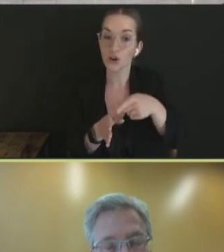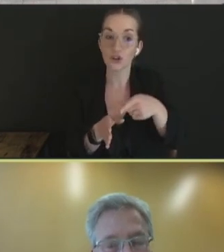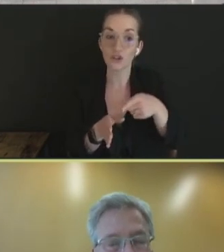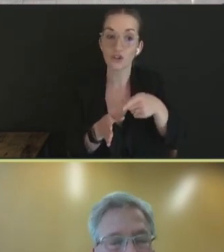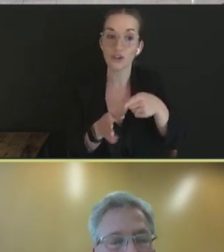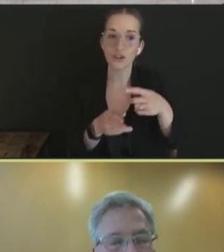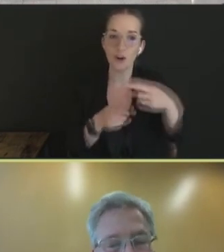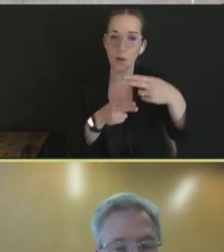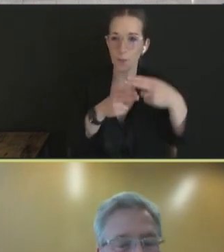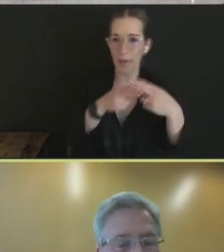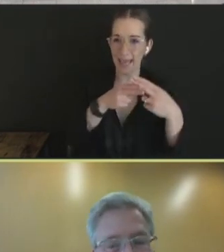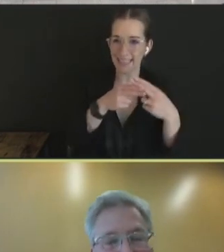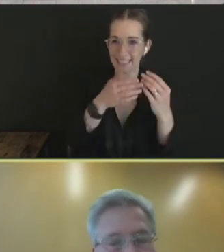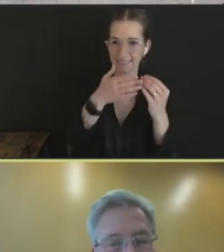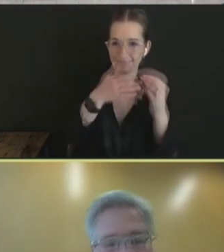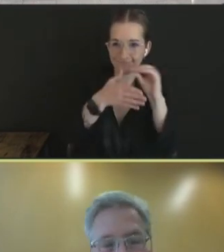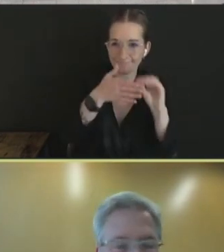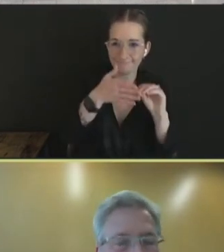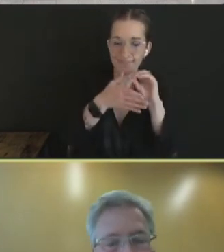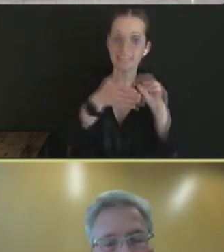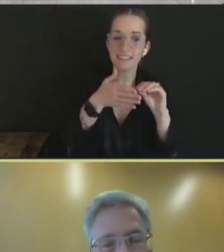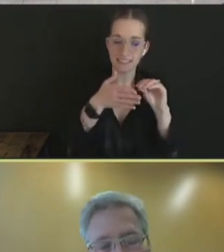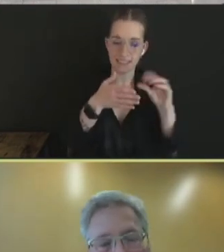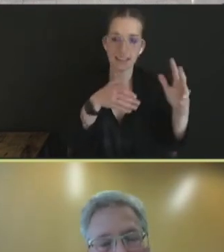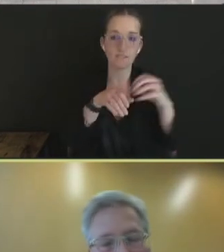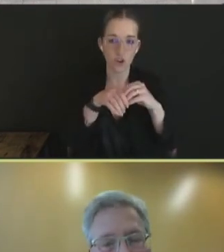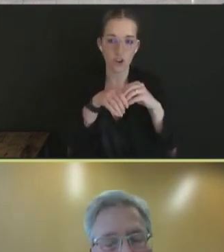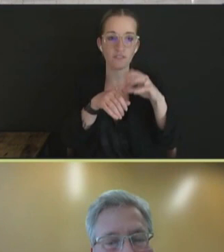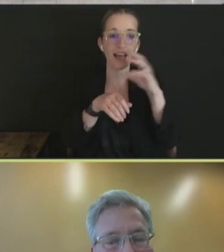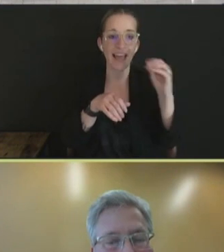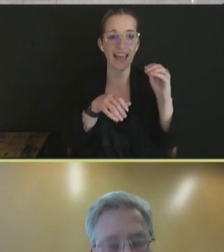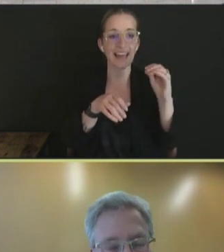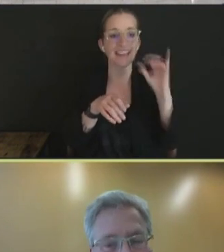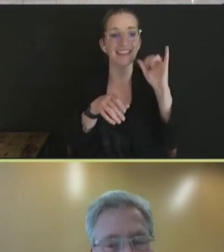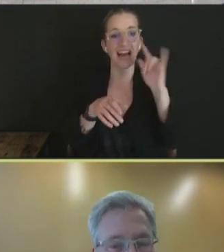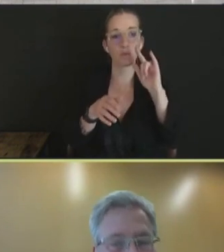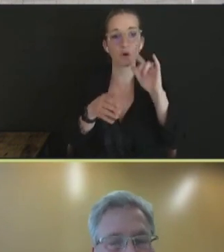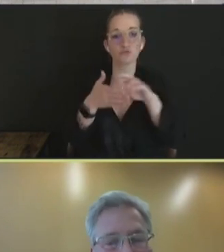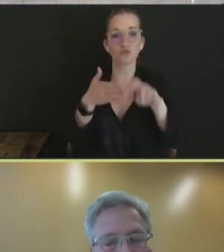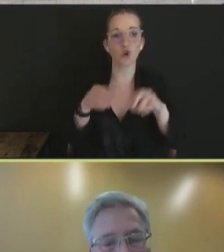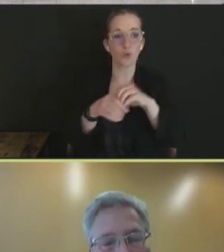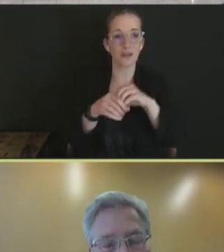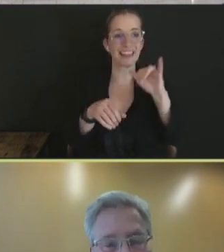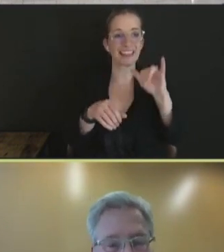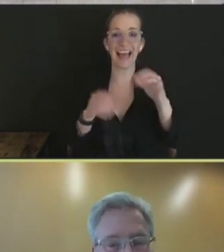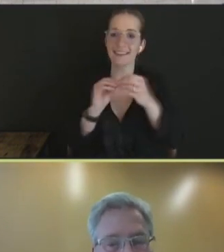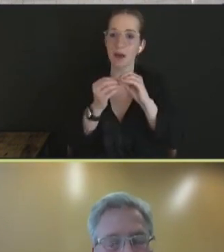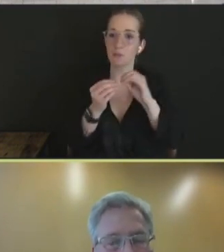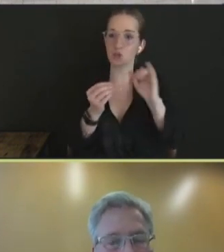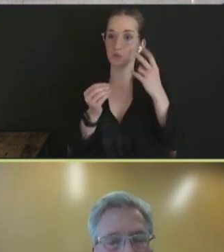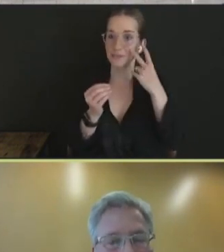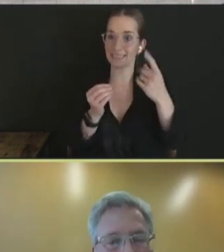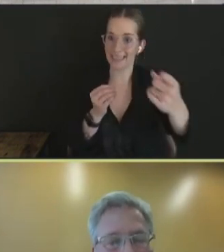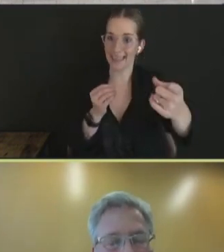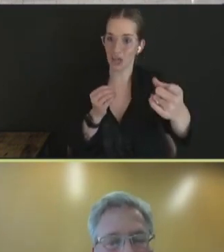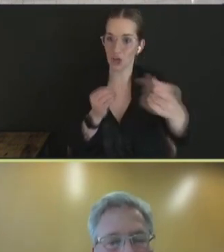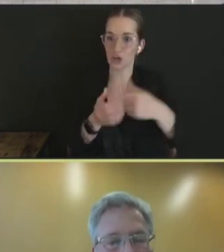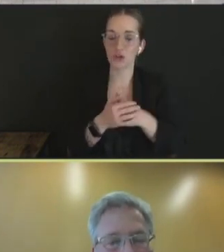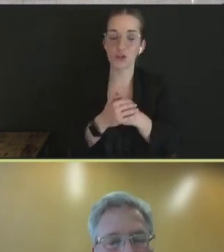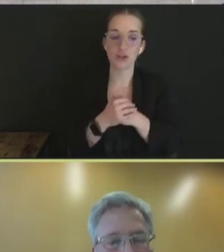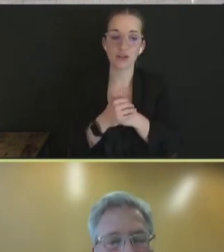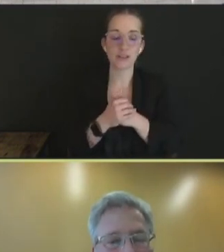weightings were taken in and gave the sorts of values that you see here. Next slide.